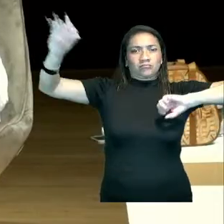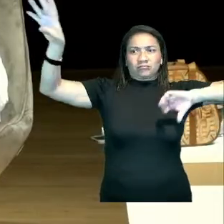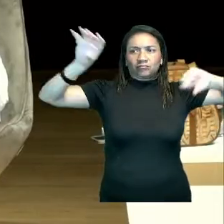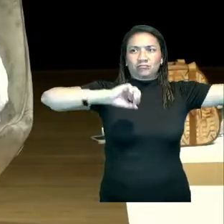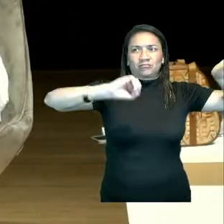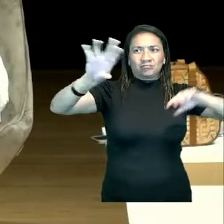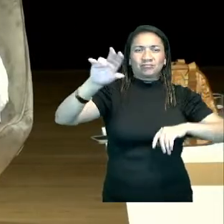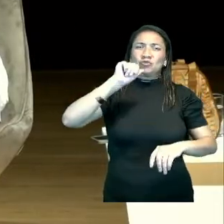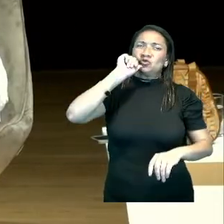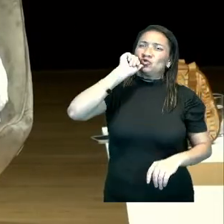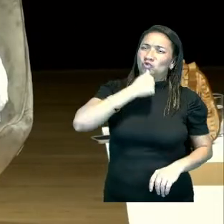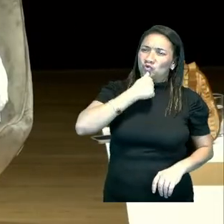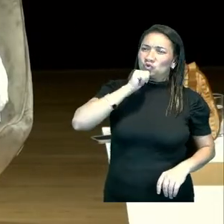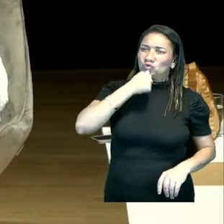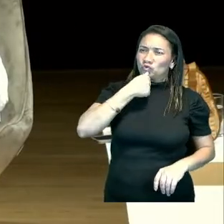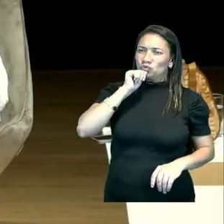detained.